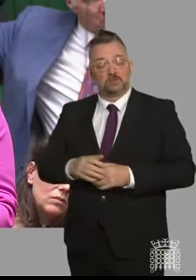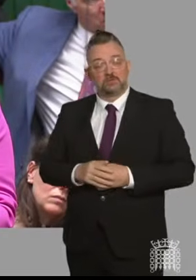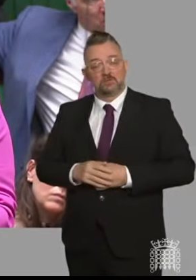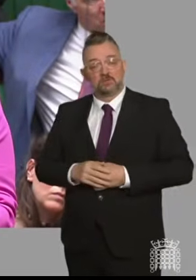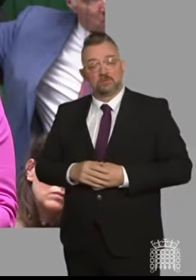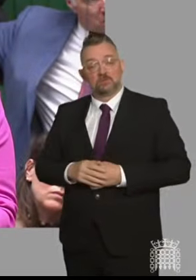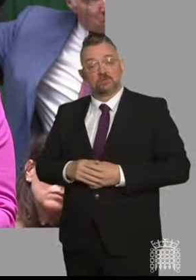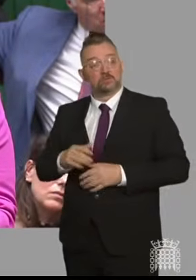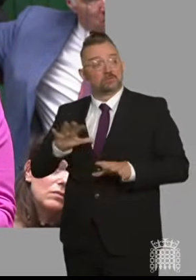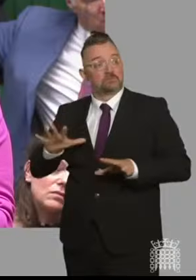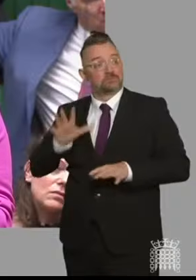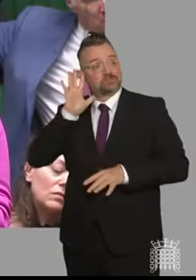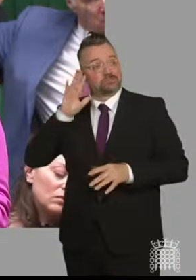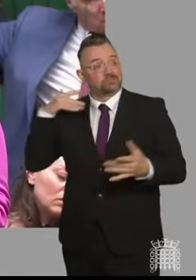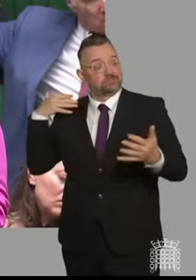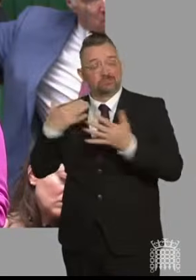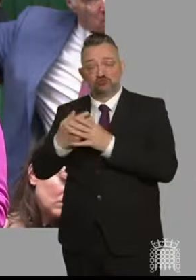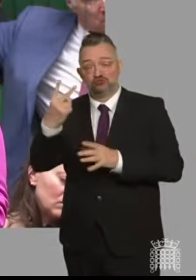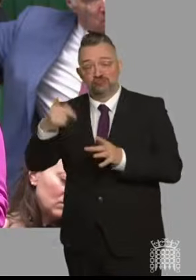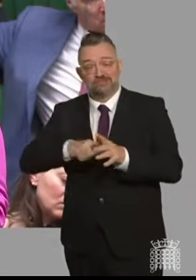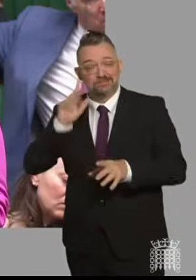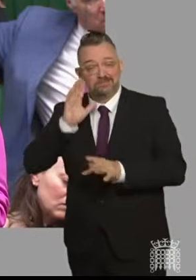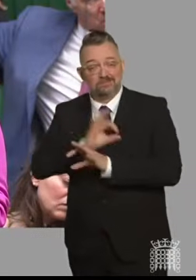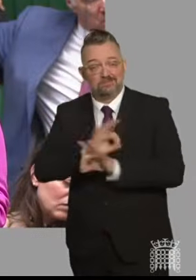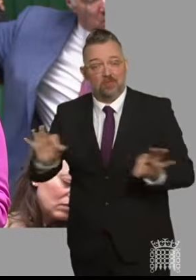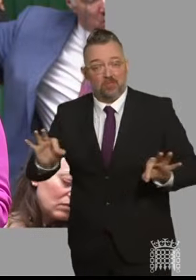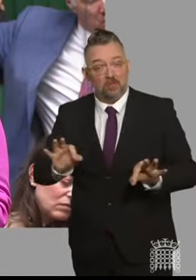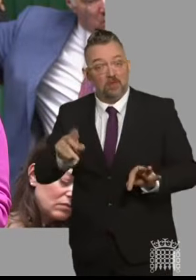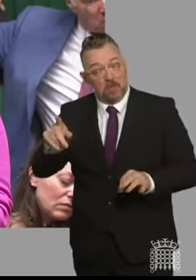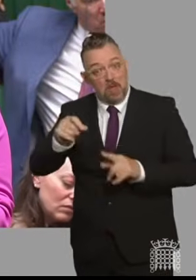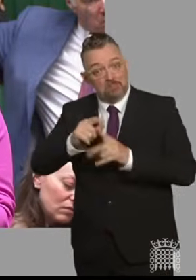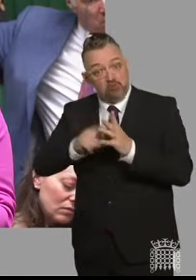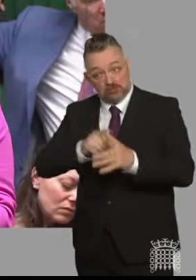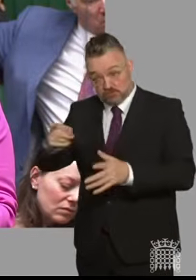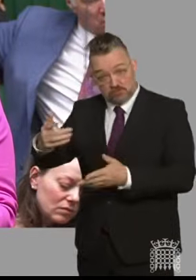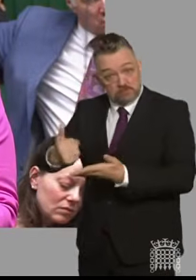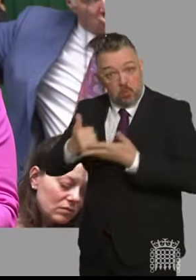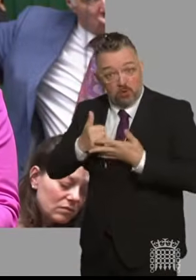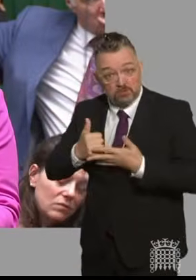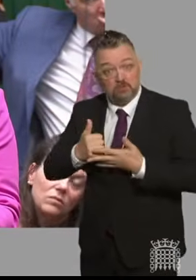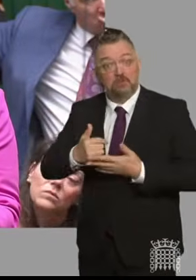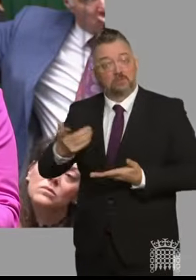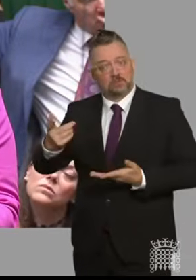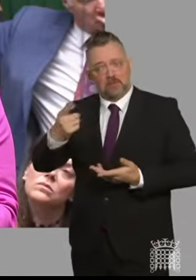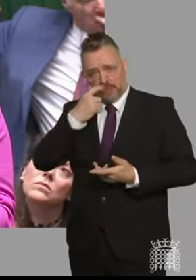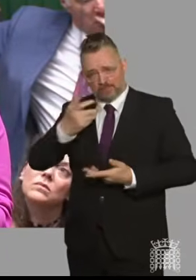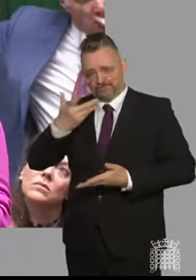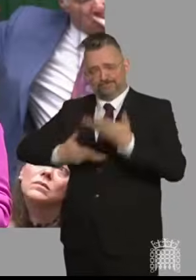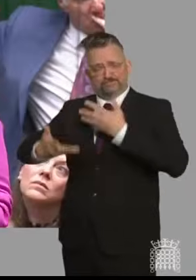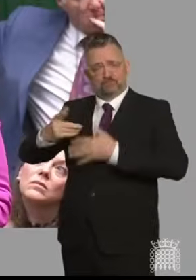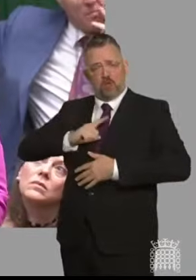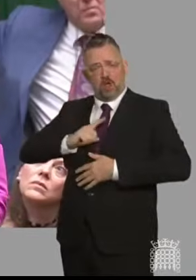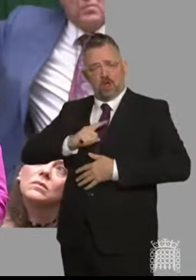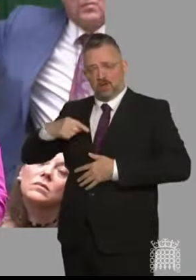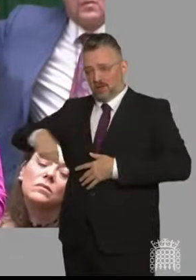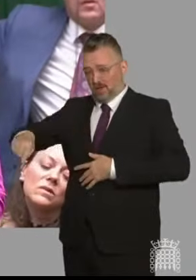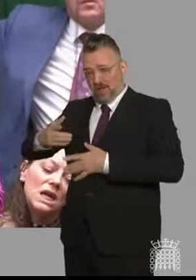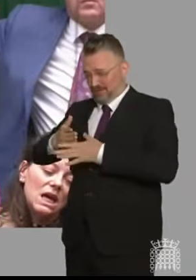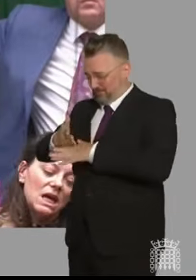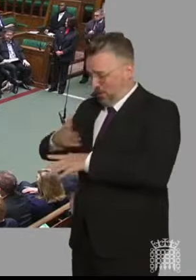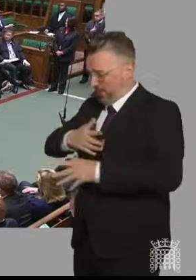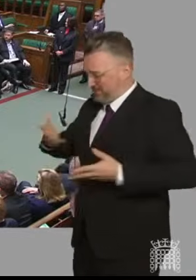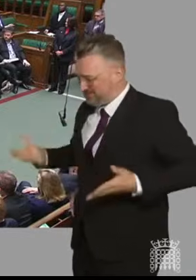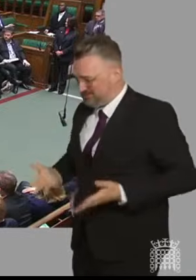this project, and can he provide confidence to my constituents that their hard work to drive this vital project forward has not been